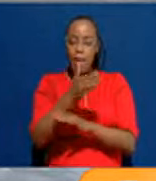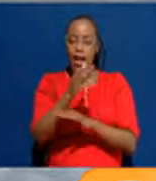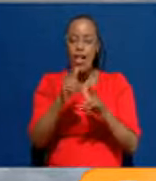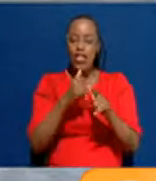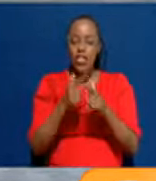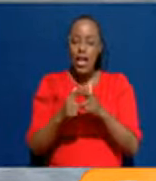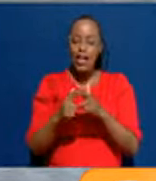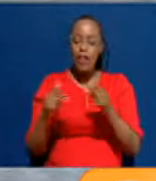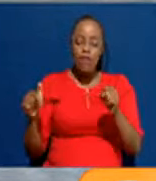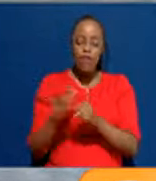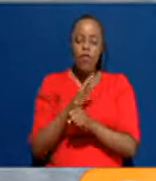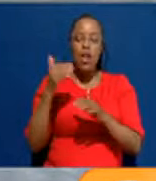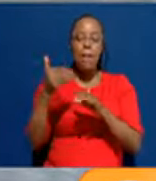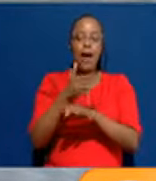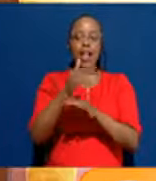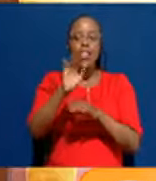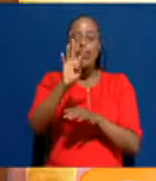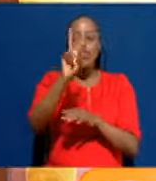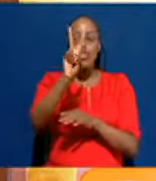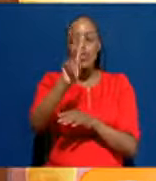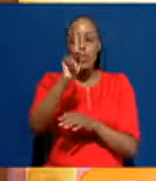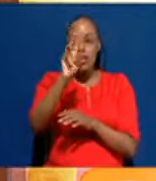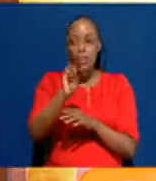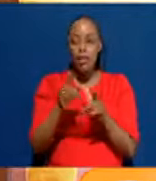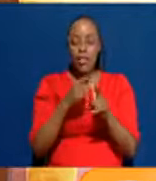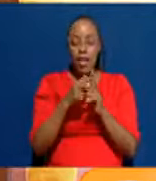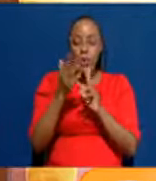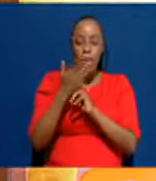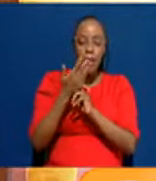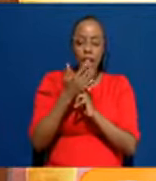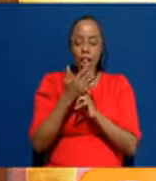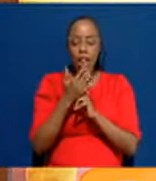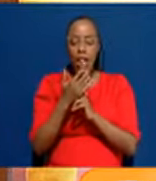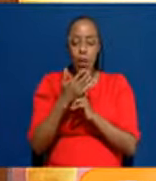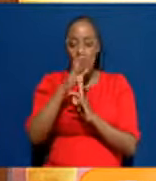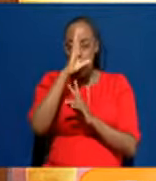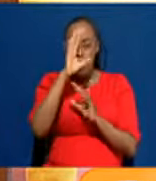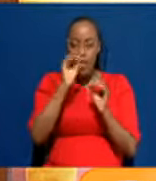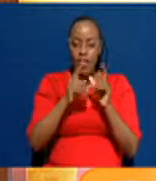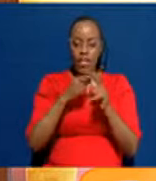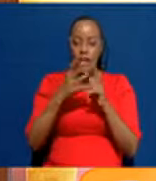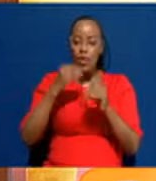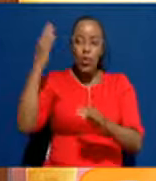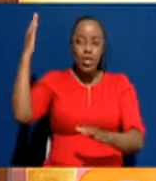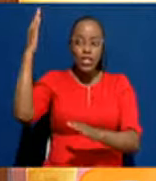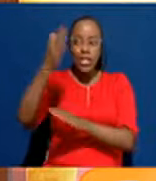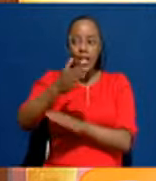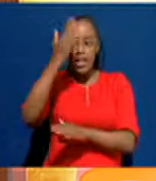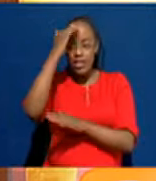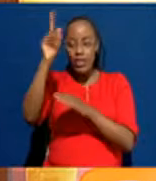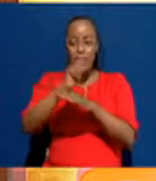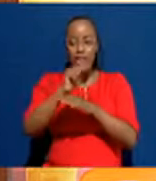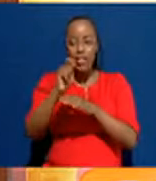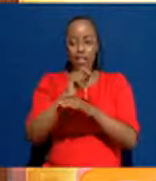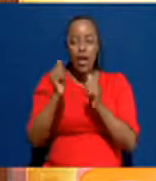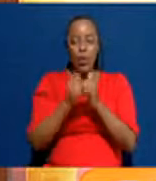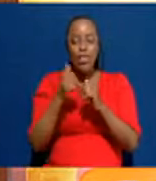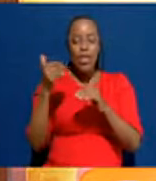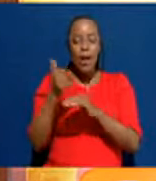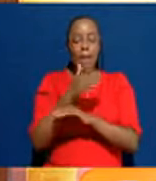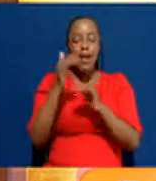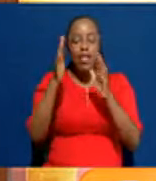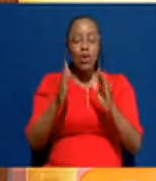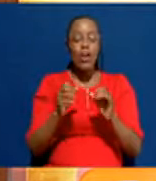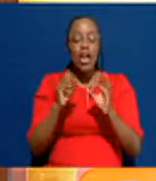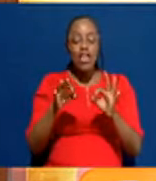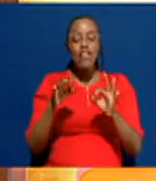then marathon. I hope Sita Skibi ya katikati half. Utenda straight. Yeah, because na trainer marathoners. So, yes. Uki